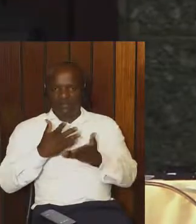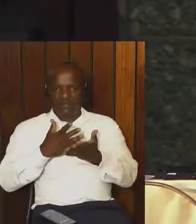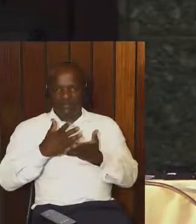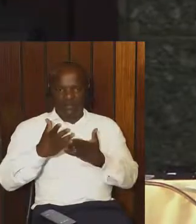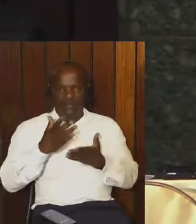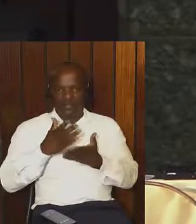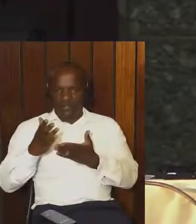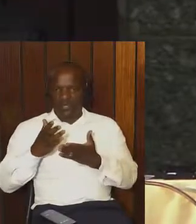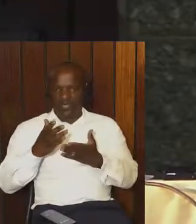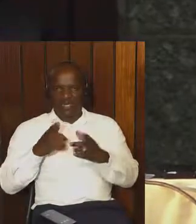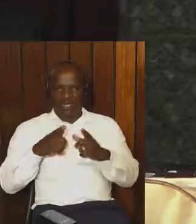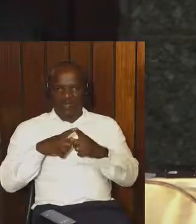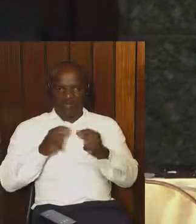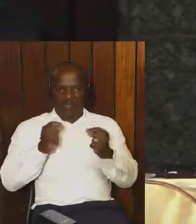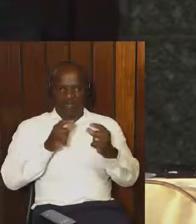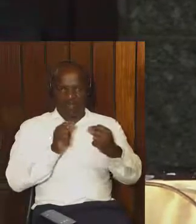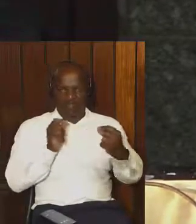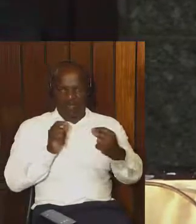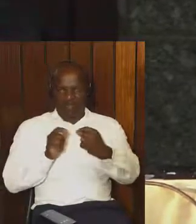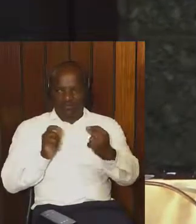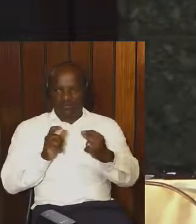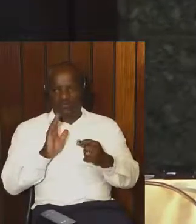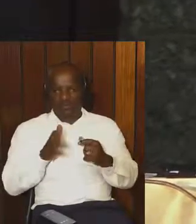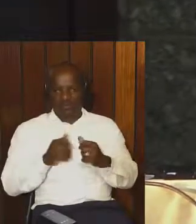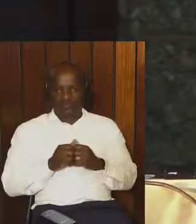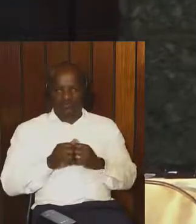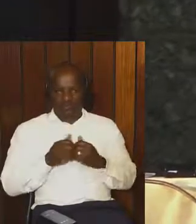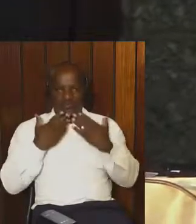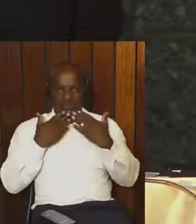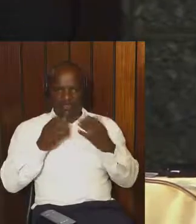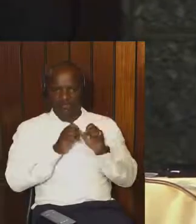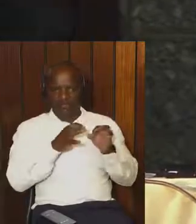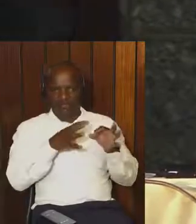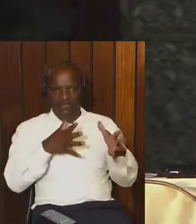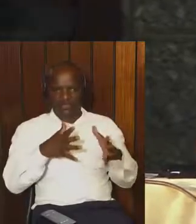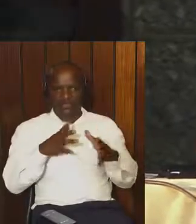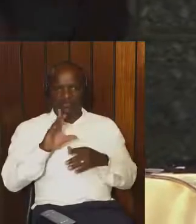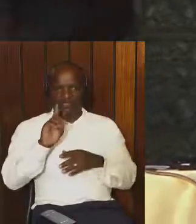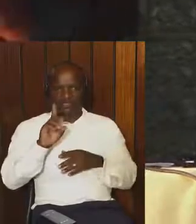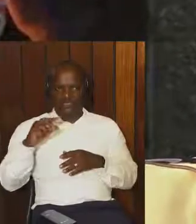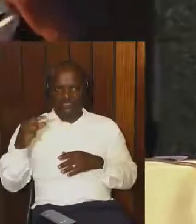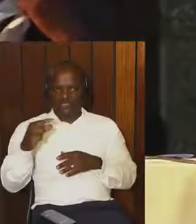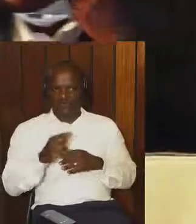of completion. DDG. Thank you, Chair.